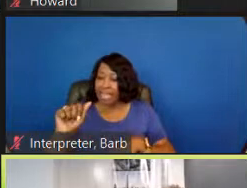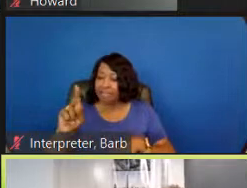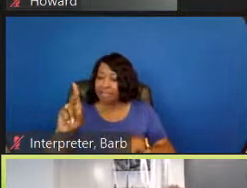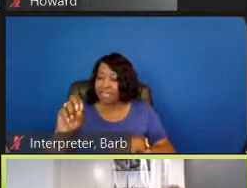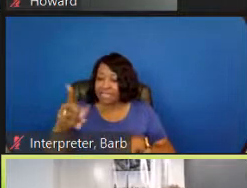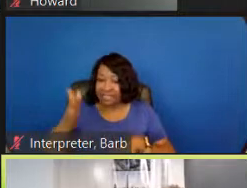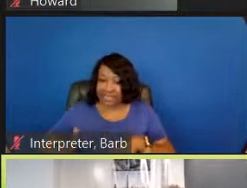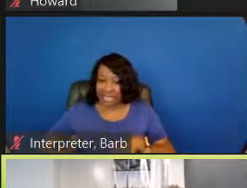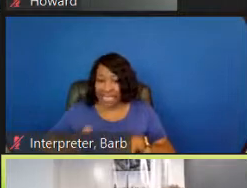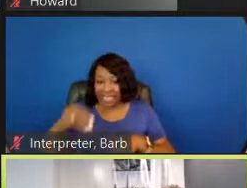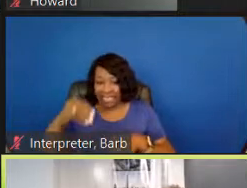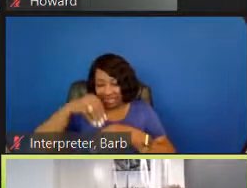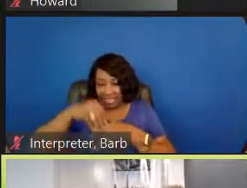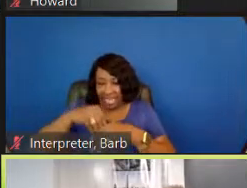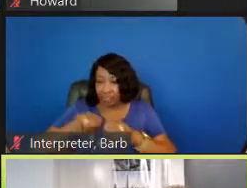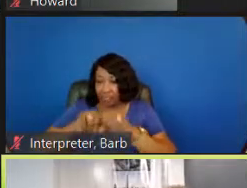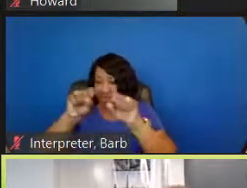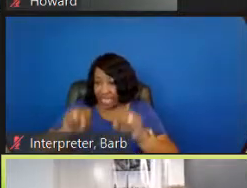house.